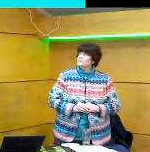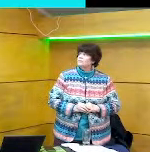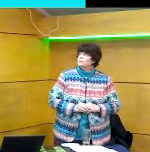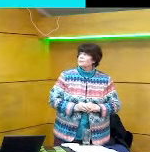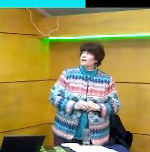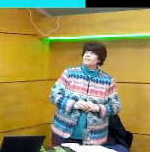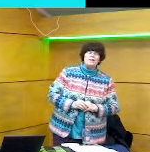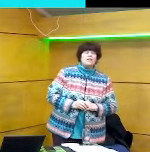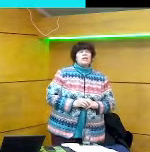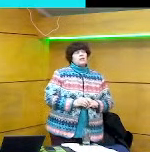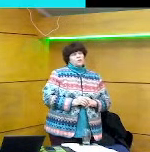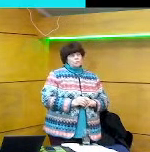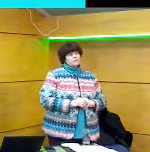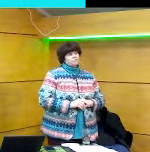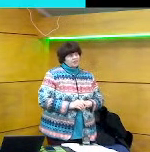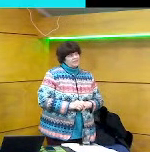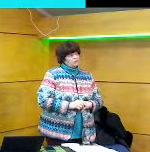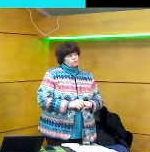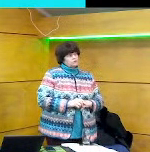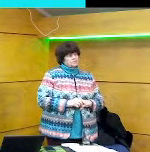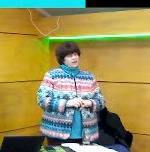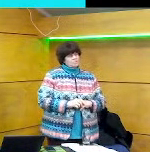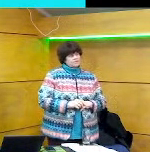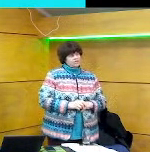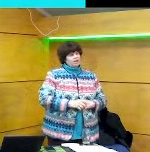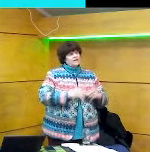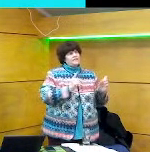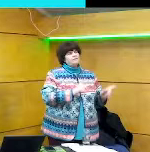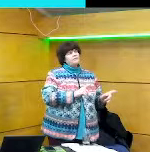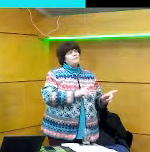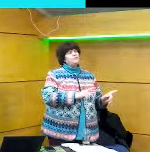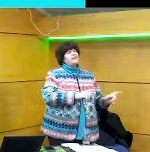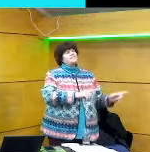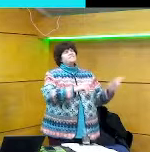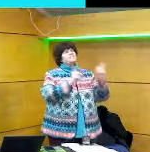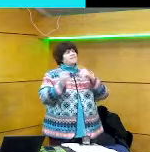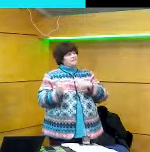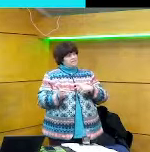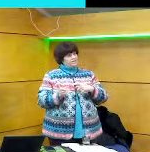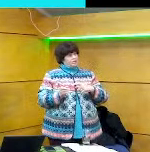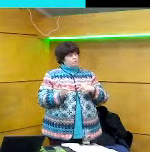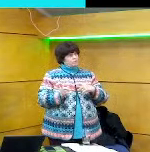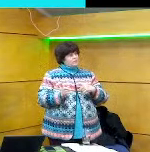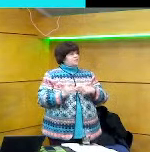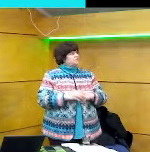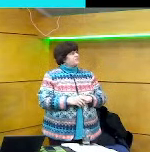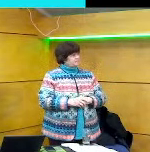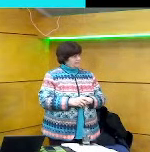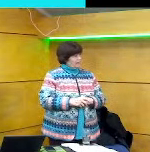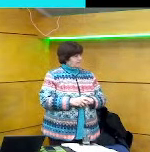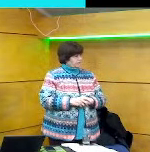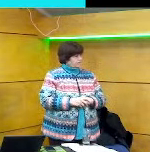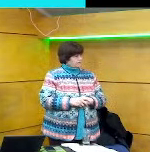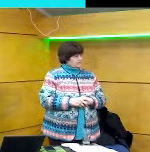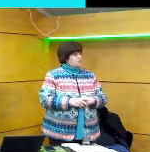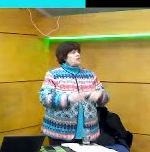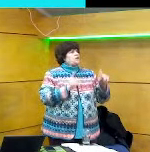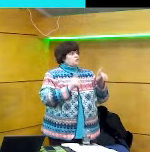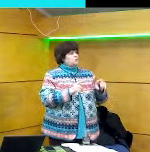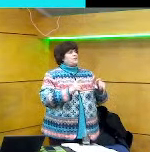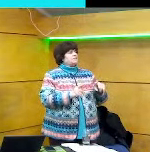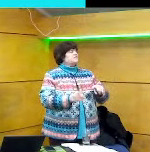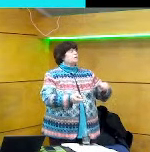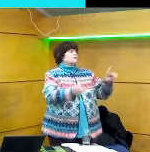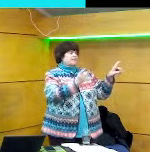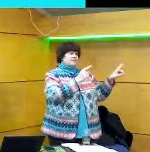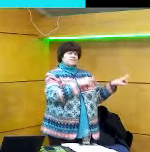19th, November 9th. You can find out what those topics are, and even if you're not sending them to Santiago,